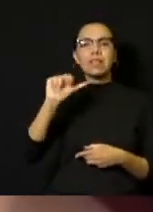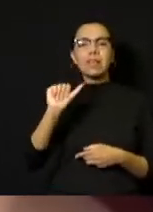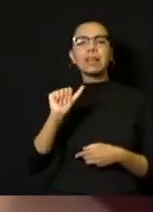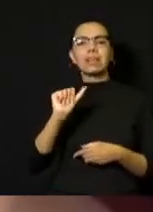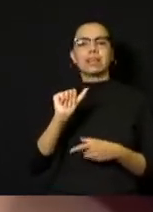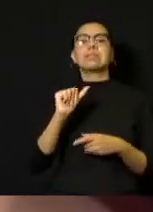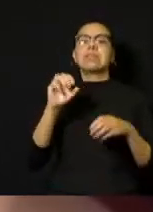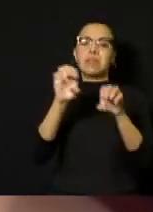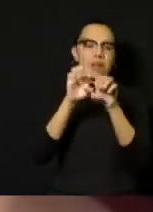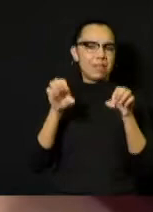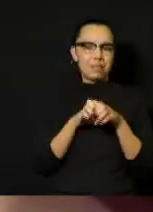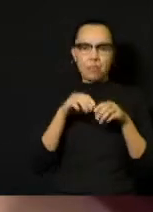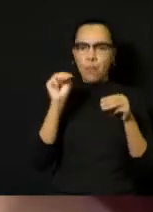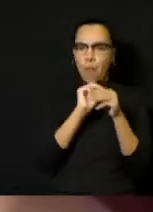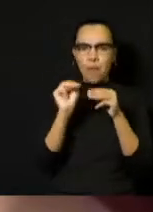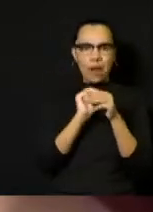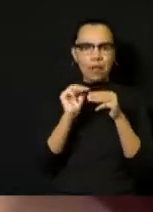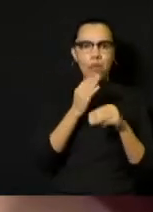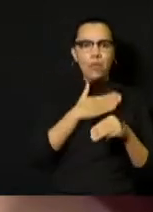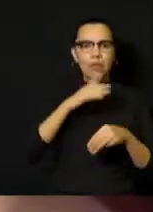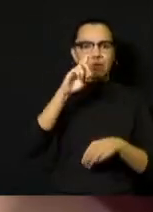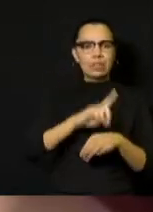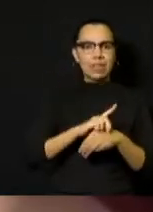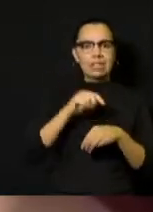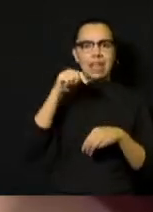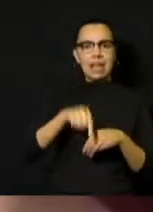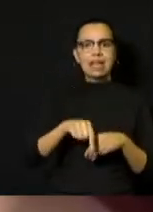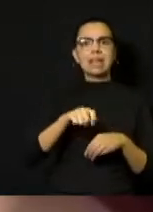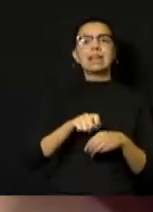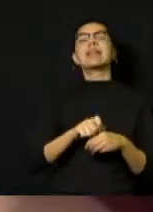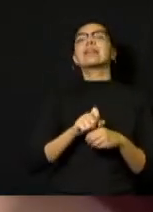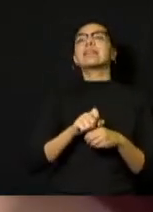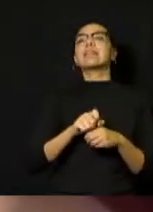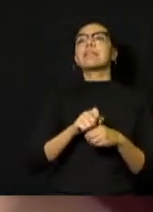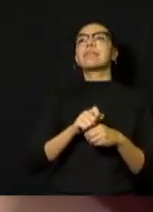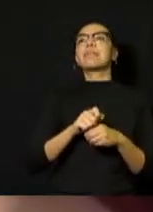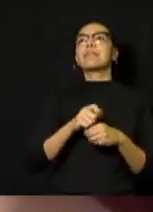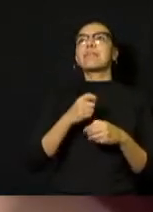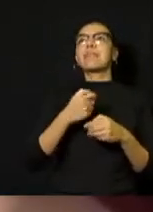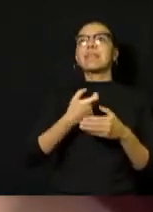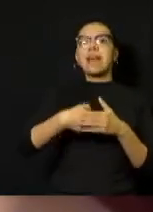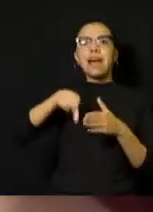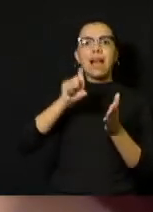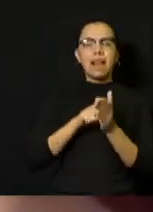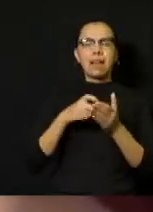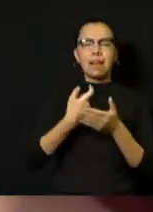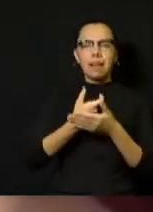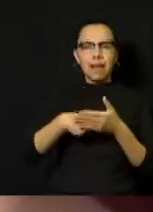members of the Purple World, good mornings from Jalapa, Veracruz, Mexico.